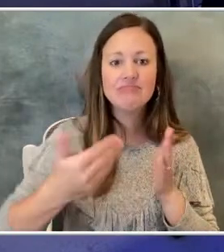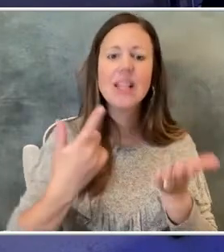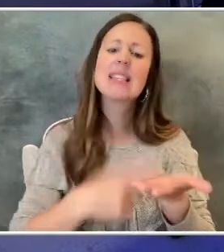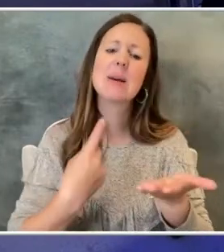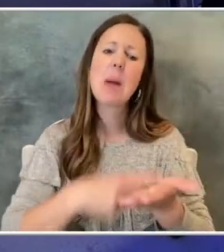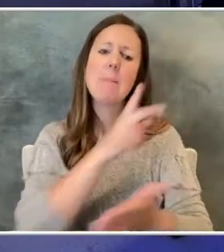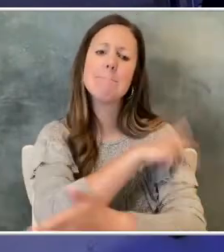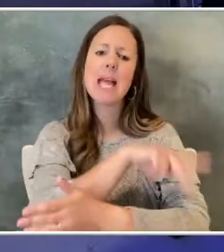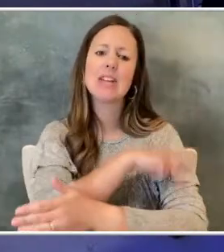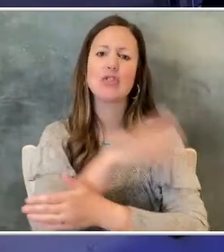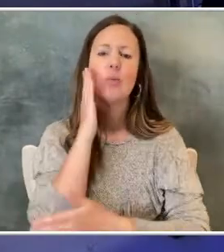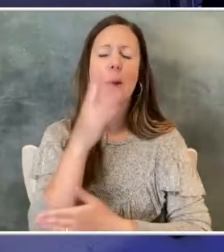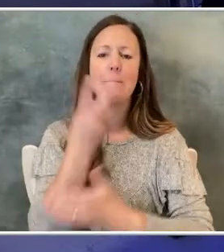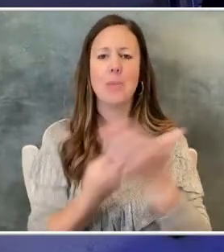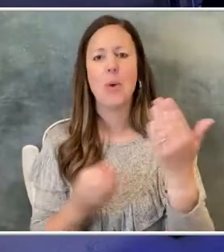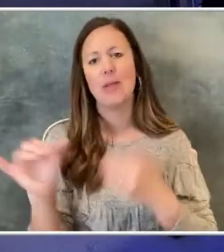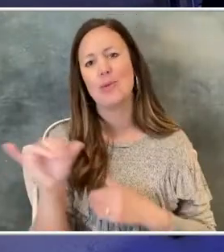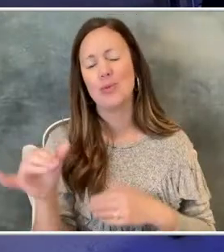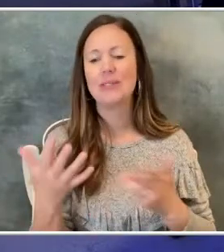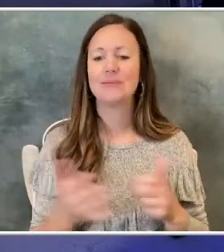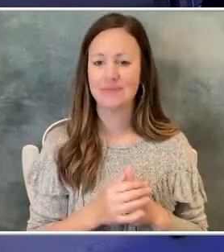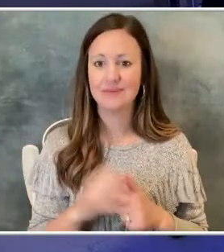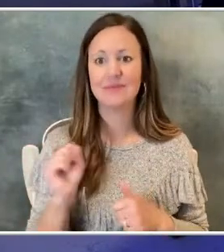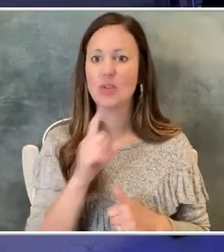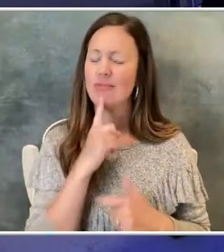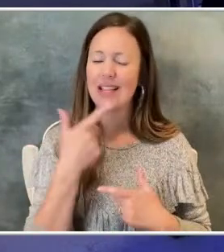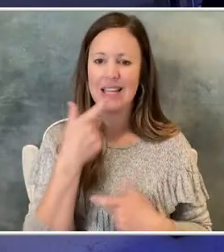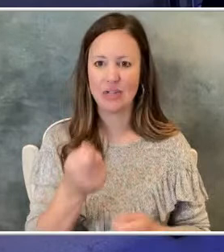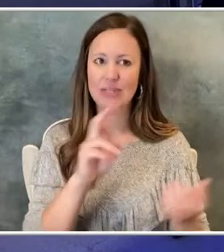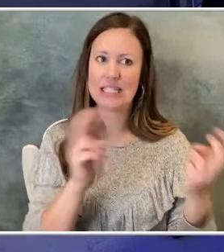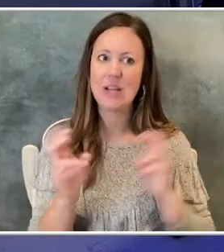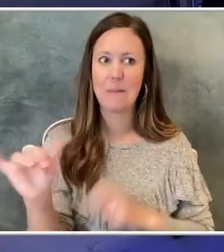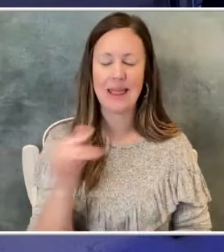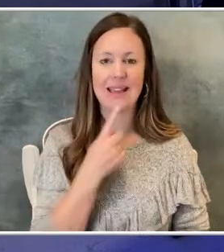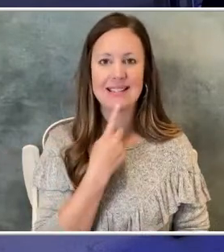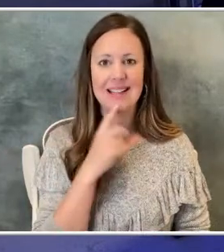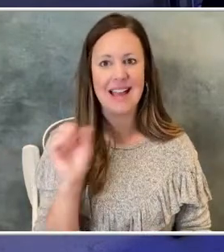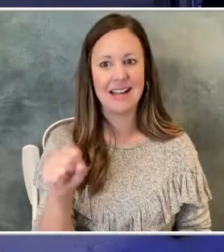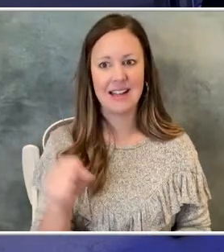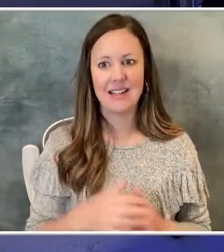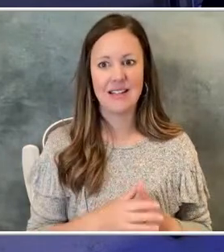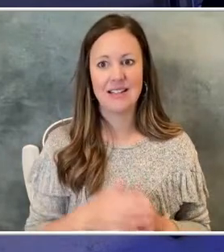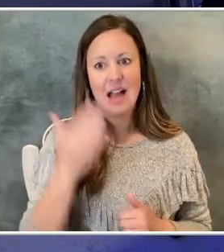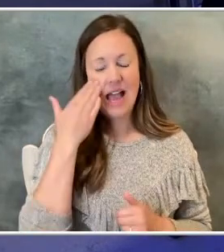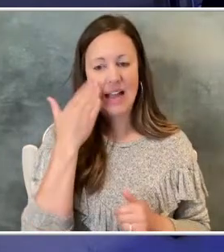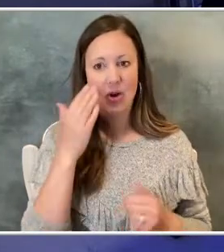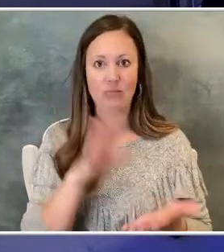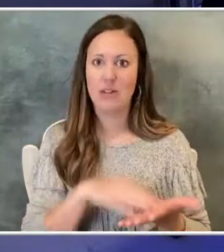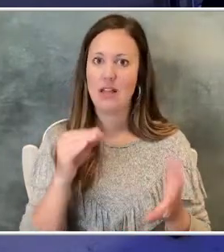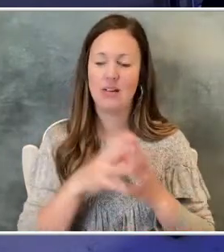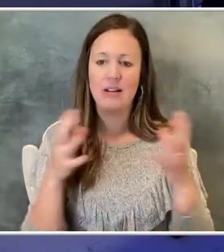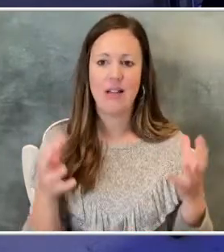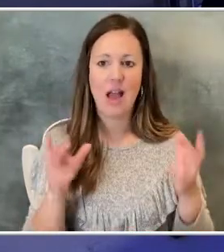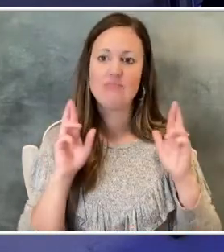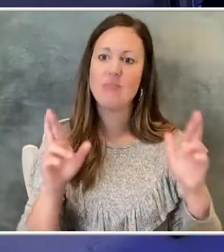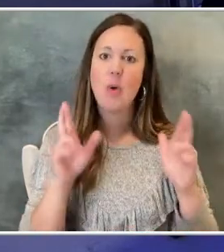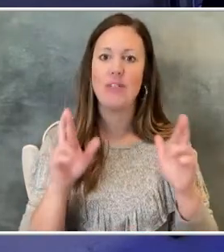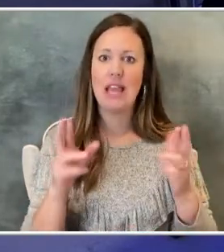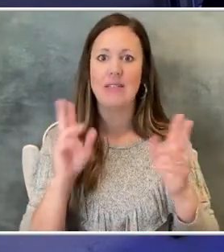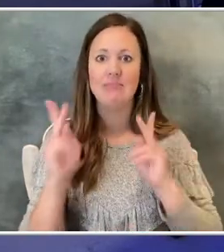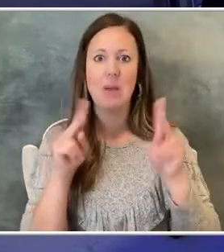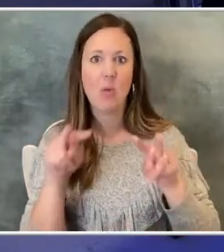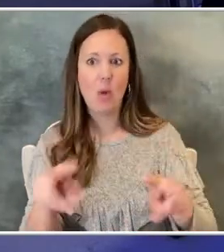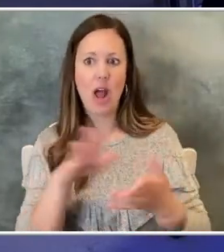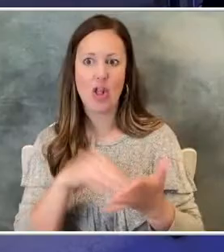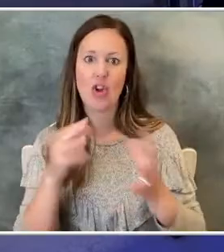are Yes. similar. Yes. Yeah. Very interesting Emails, topic. yeah, Like I yeah. said, I think I know I learned a lot. I hope our Yeah. viewers did too. So thank you both for being here today. Thank